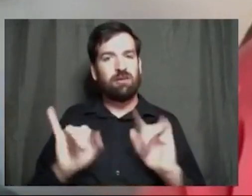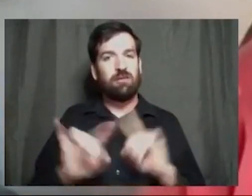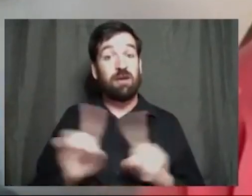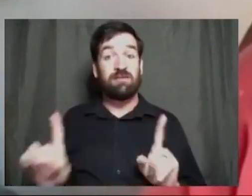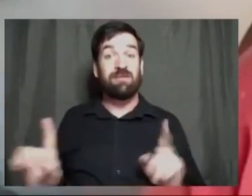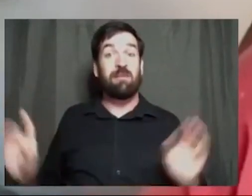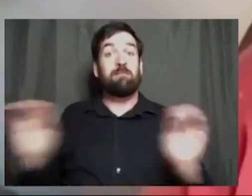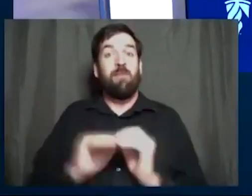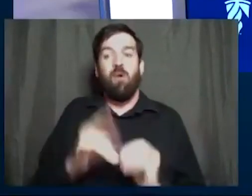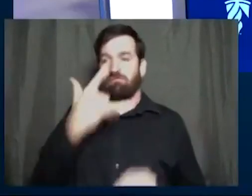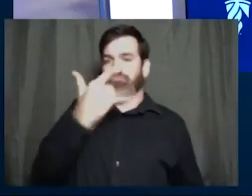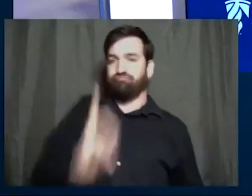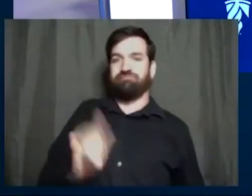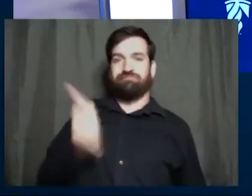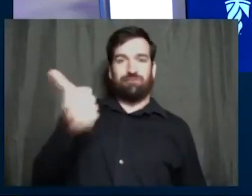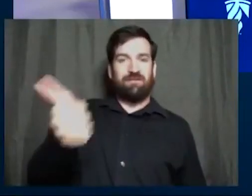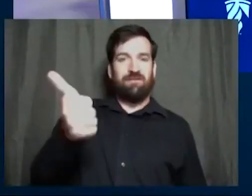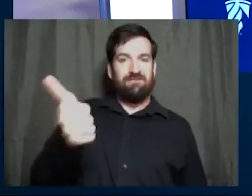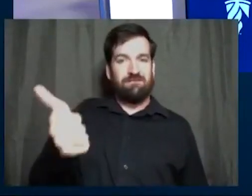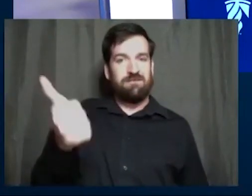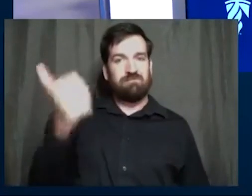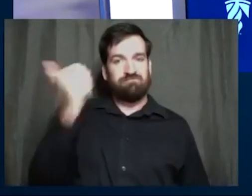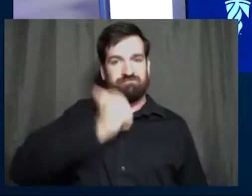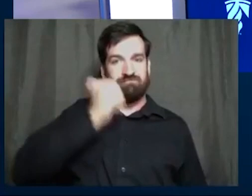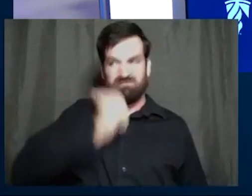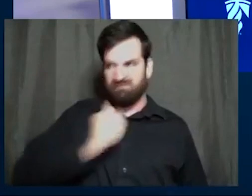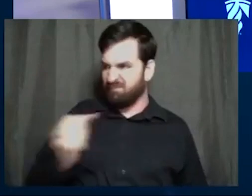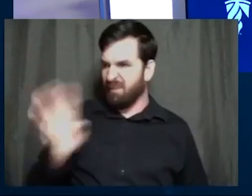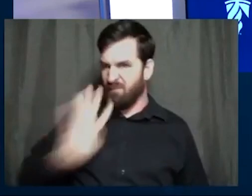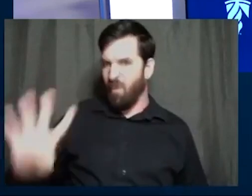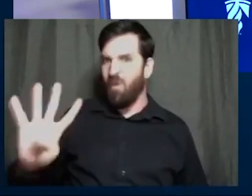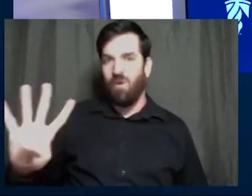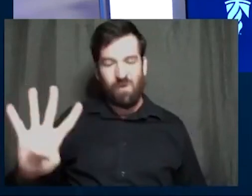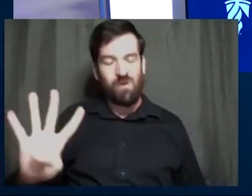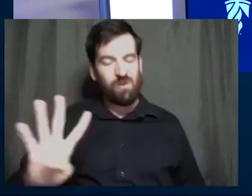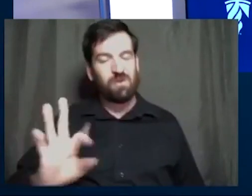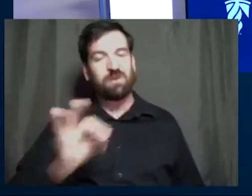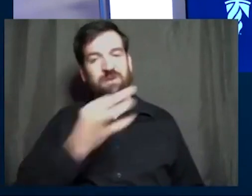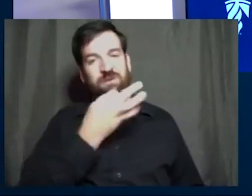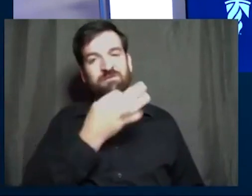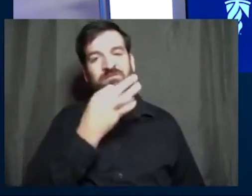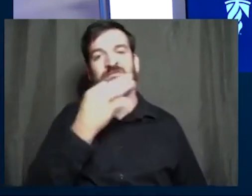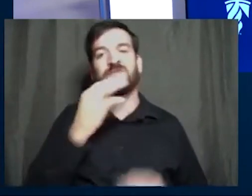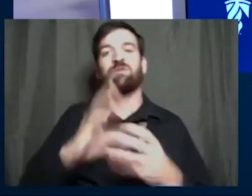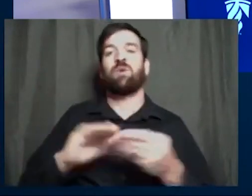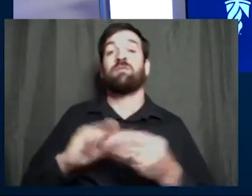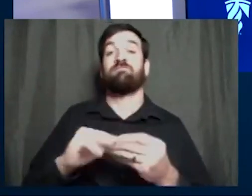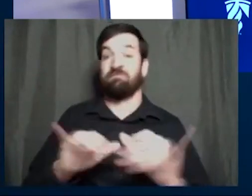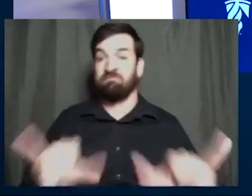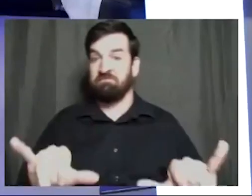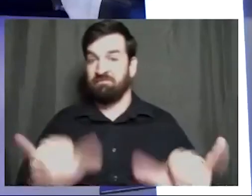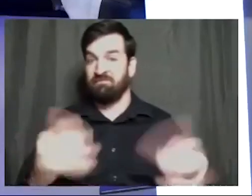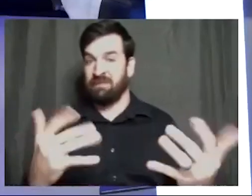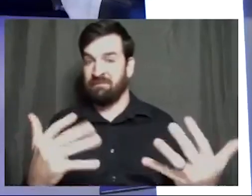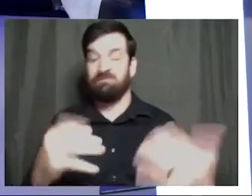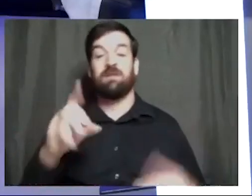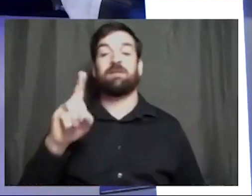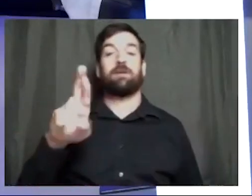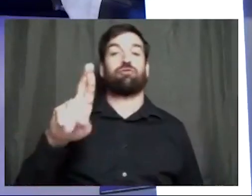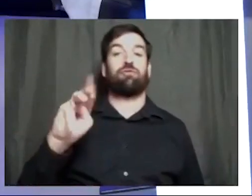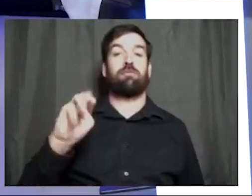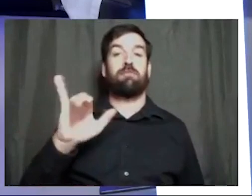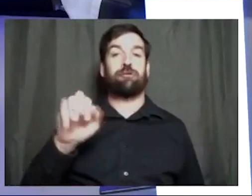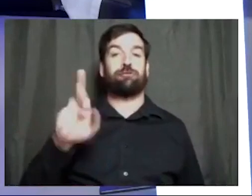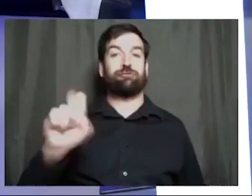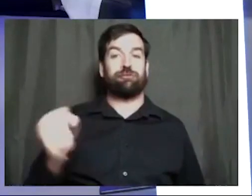every day. Very good. And she's just 4 years old. So we're going to hear about your story here in just a moment. So stay put. But Dr. Myers, last time you joined us, Mercy had